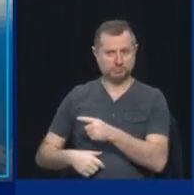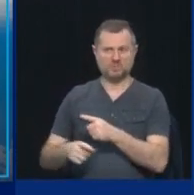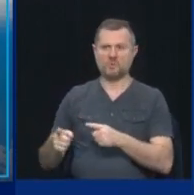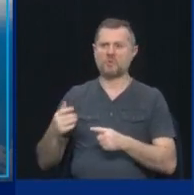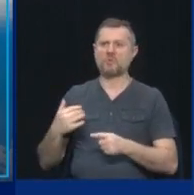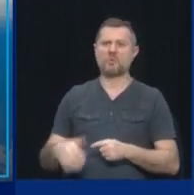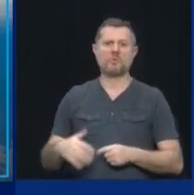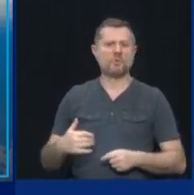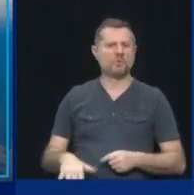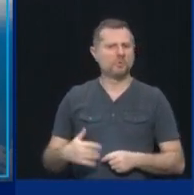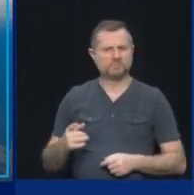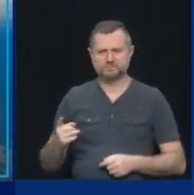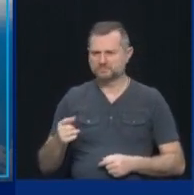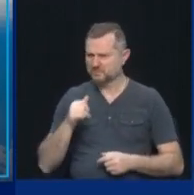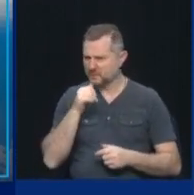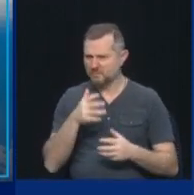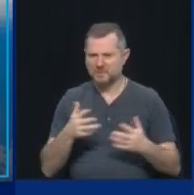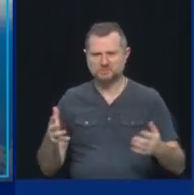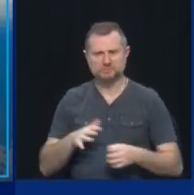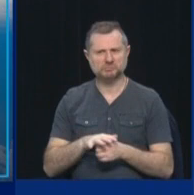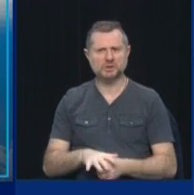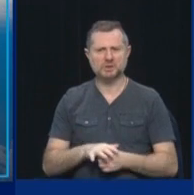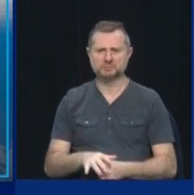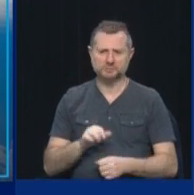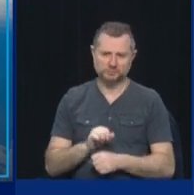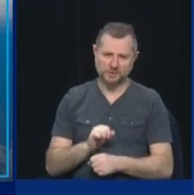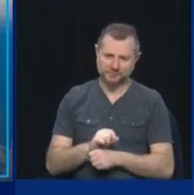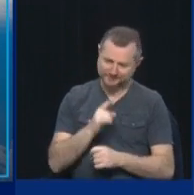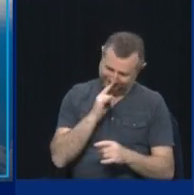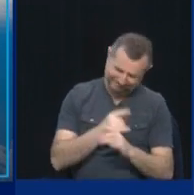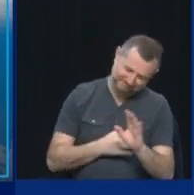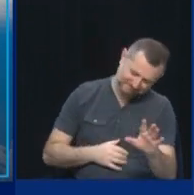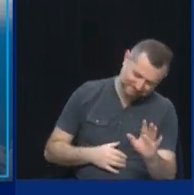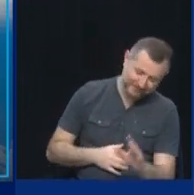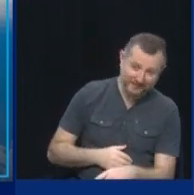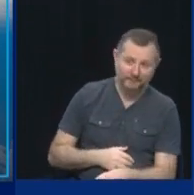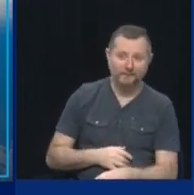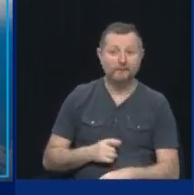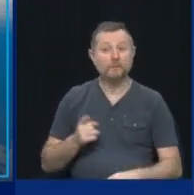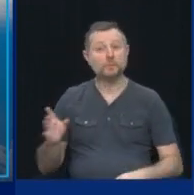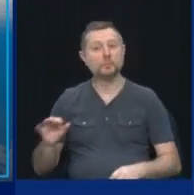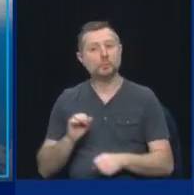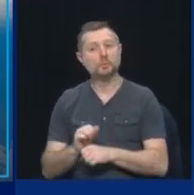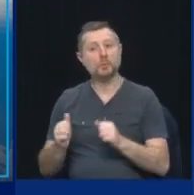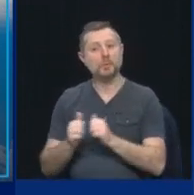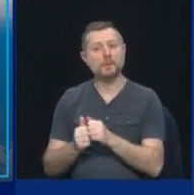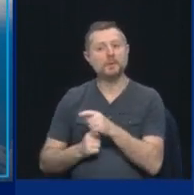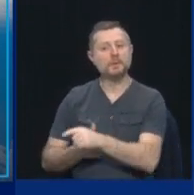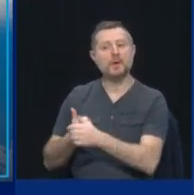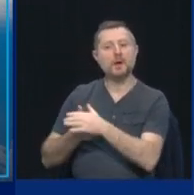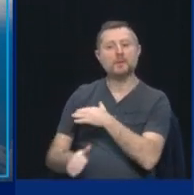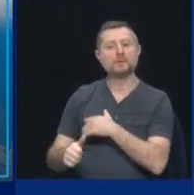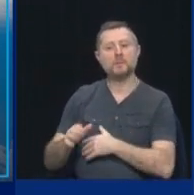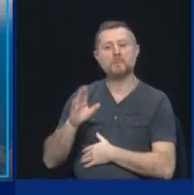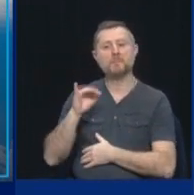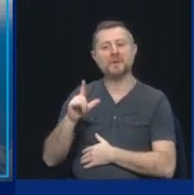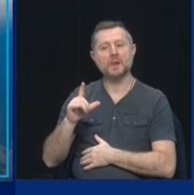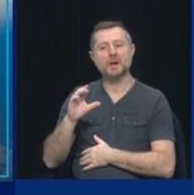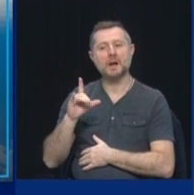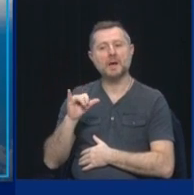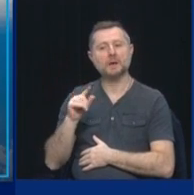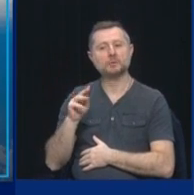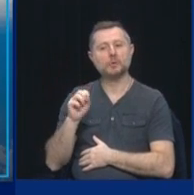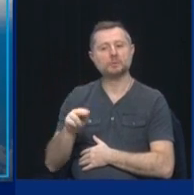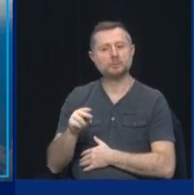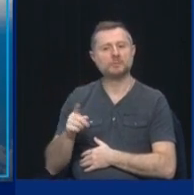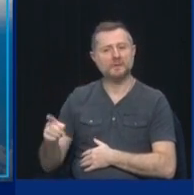Jano has. I worked with Jano in the Clinton administration, where he was in federal DOT. And then he